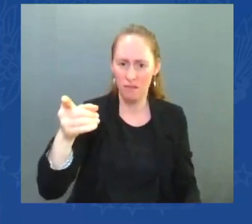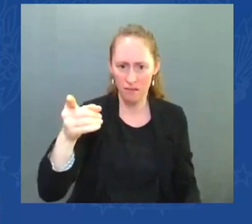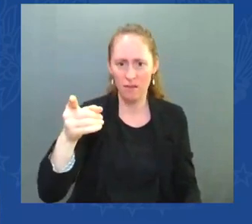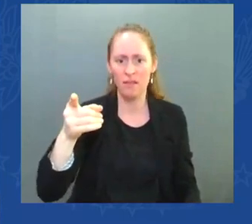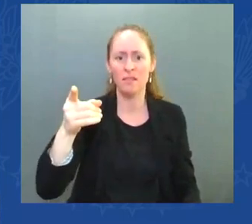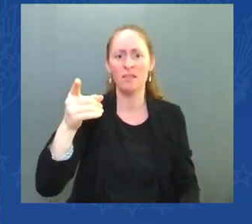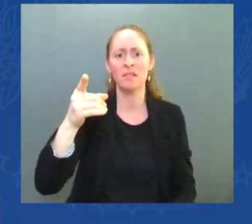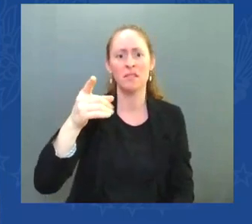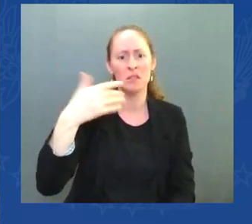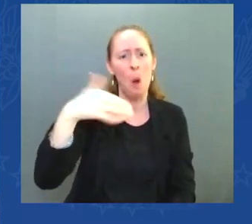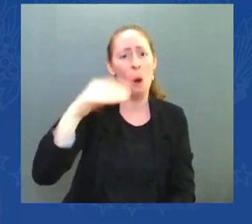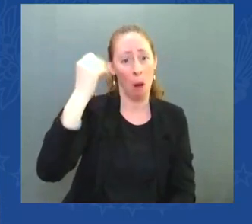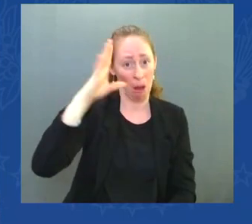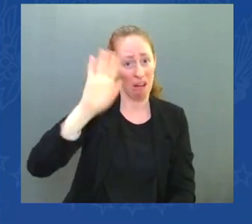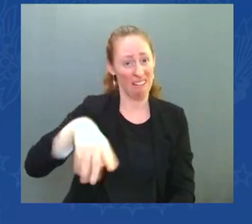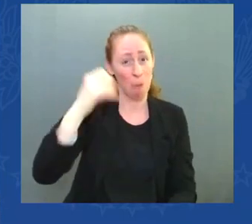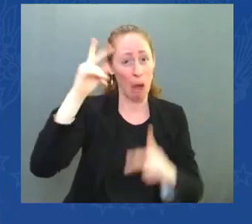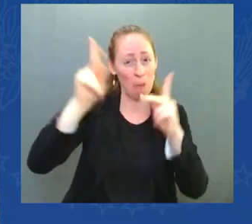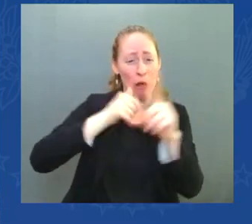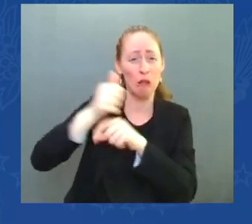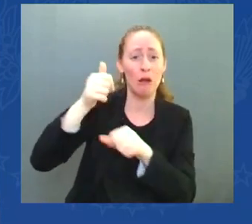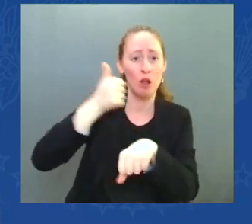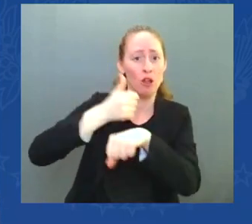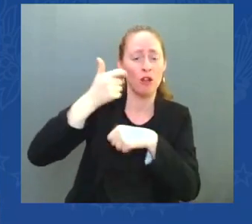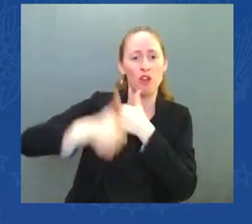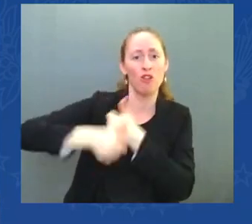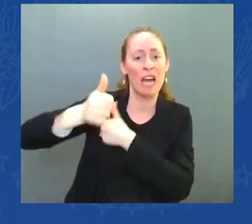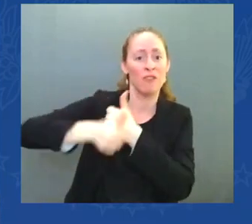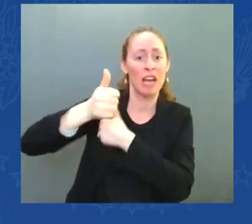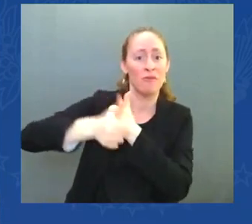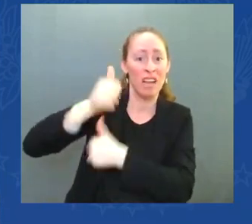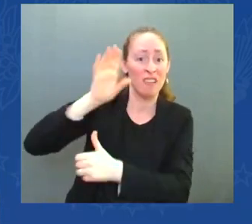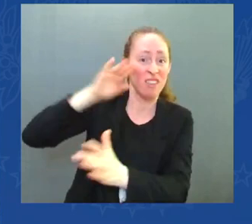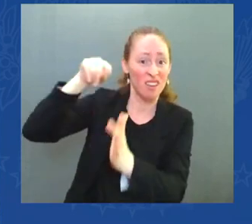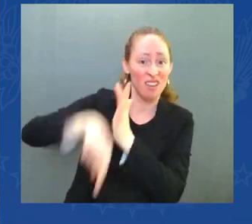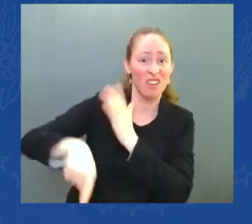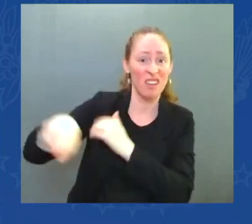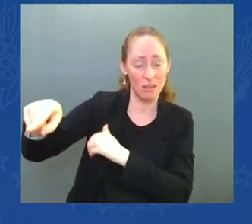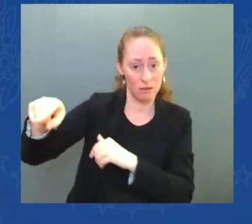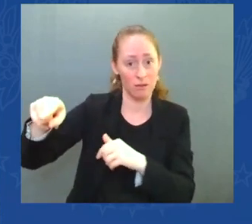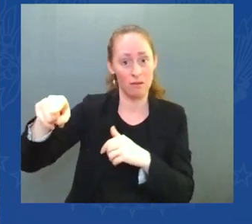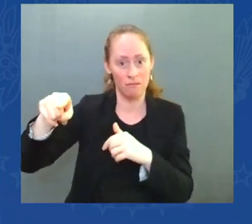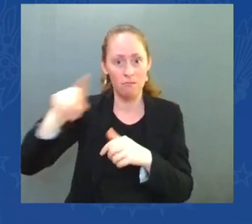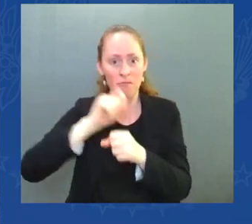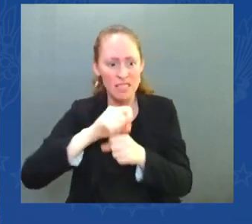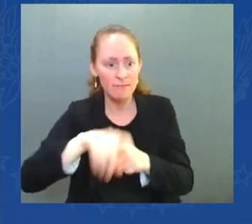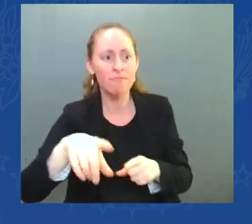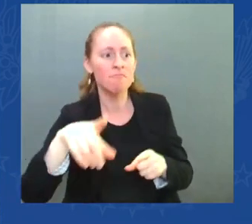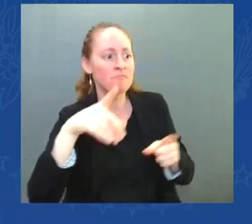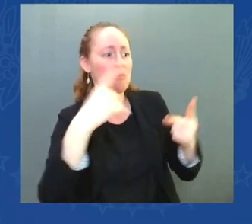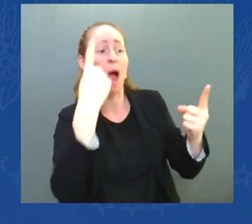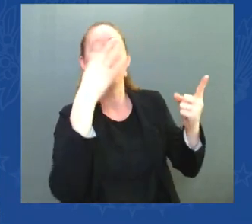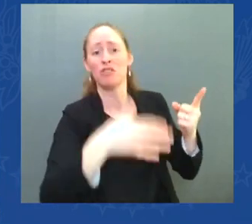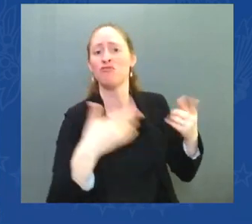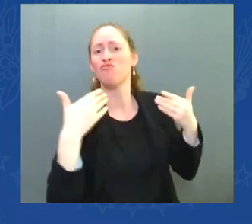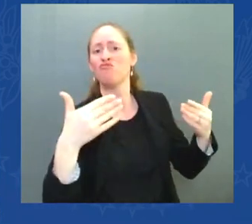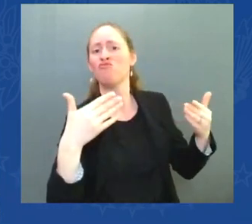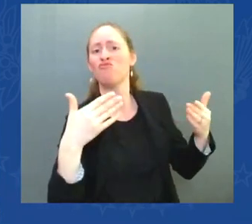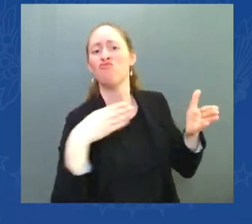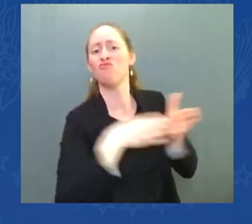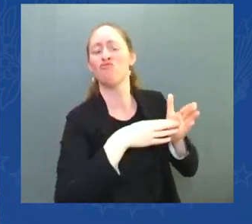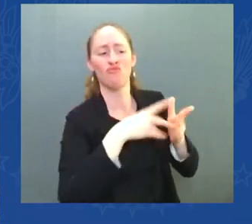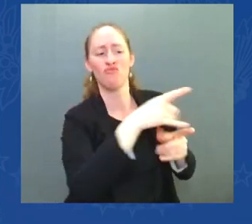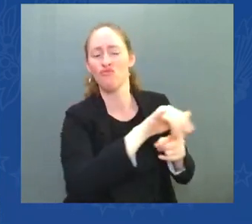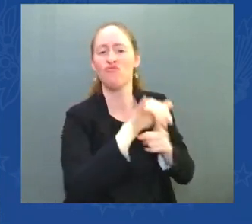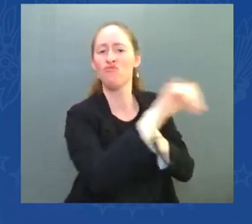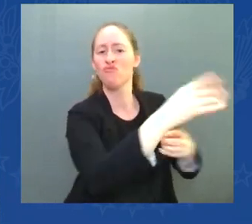partnered with the community leaders and law enforcement to help prevent violent crime. He's worked with the police to combat domestic extremism